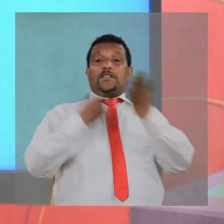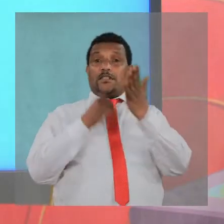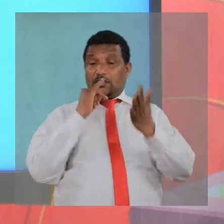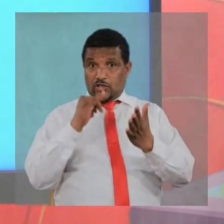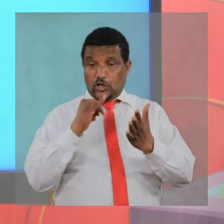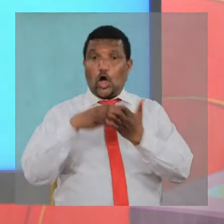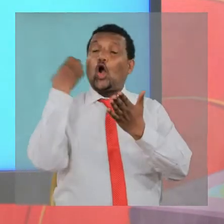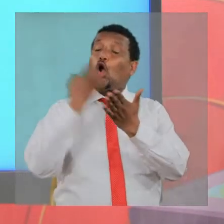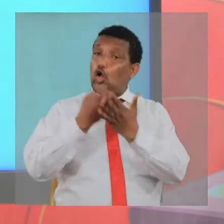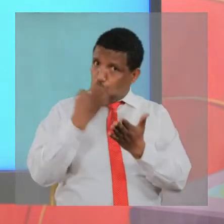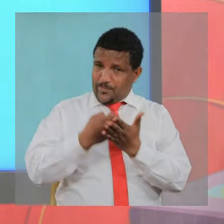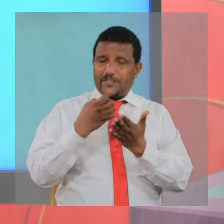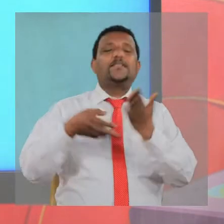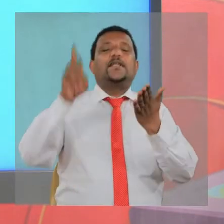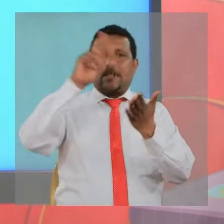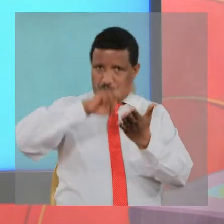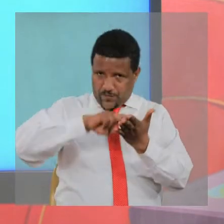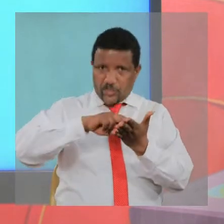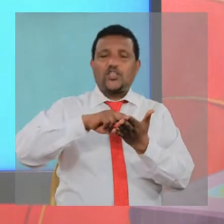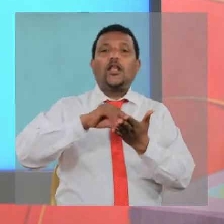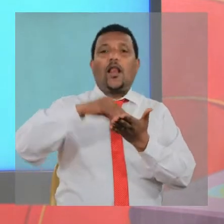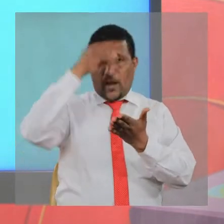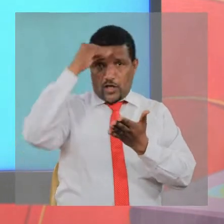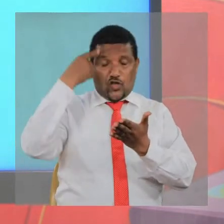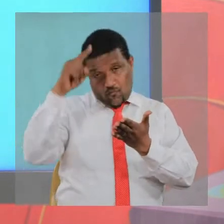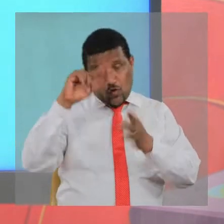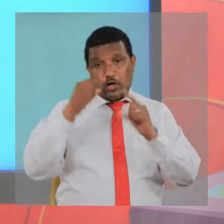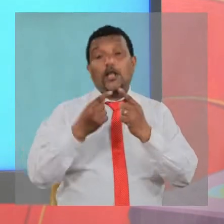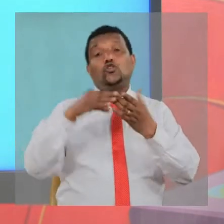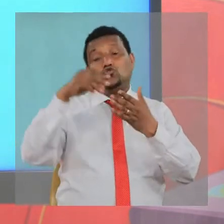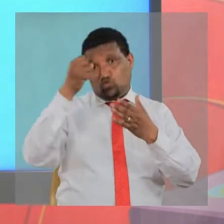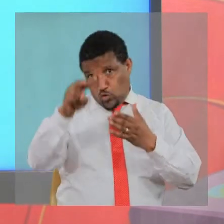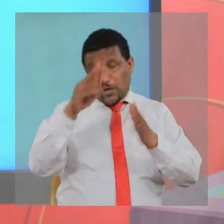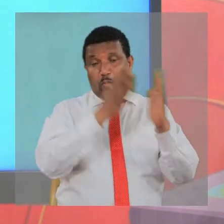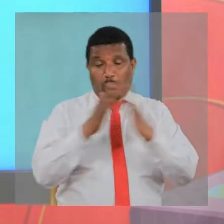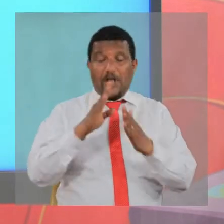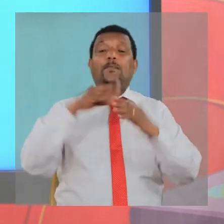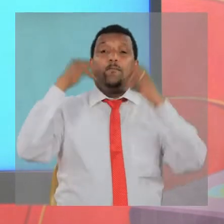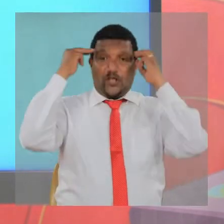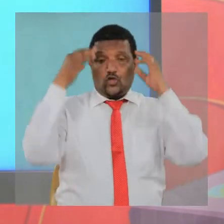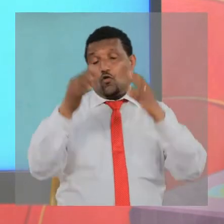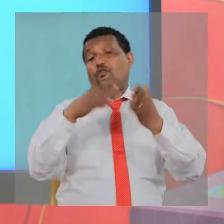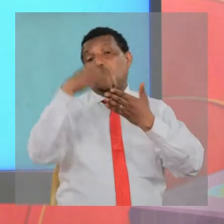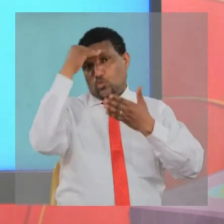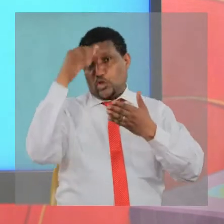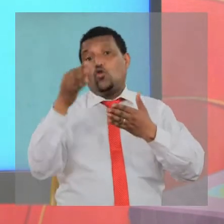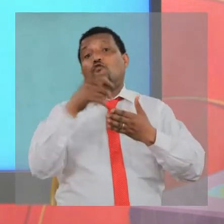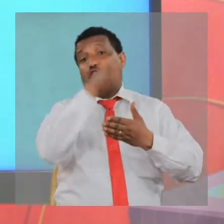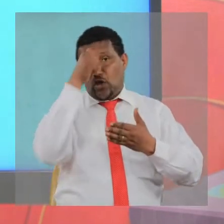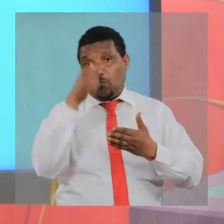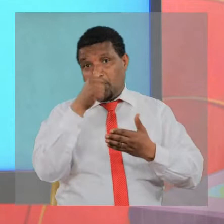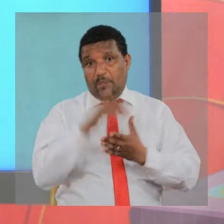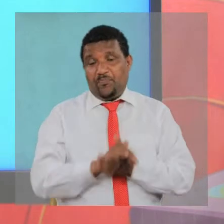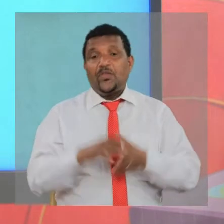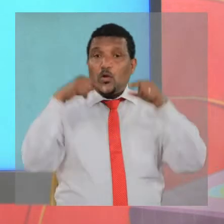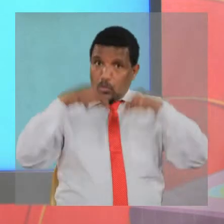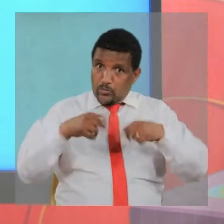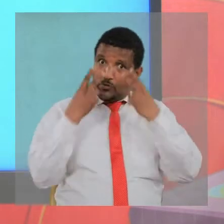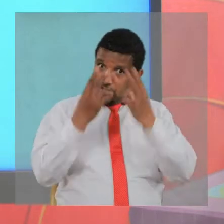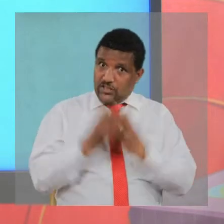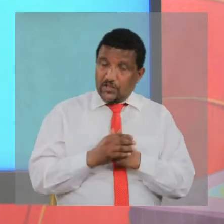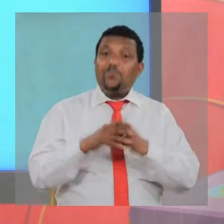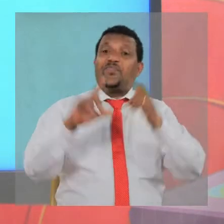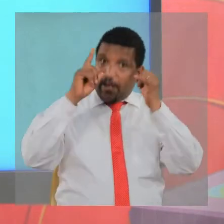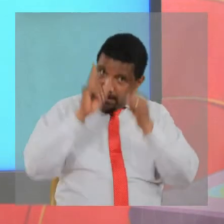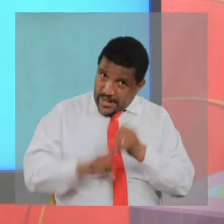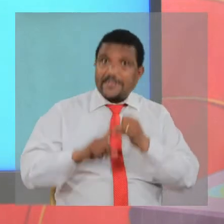This is Economics Revision lesson for grade 12 provided by the Ministry of Education of Ethiopia. Today we are going to see